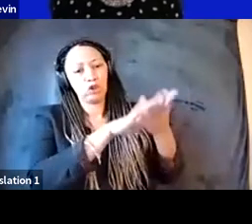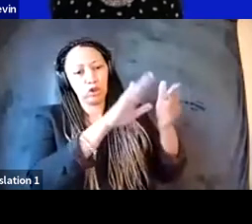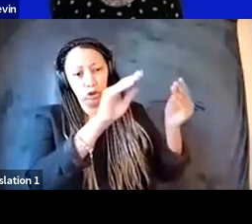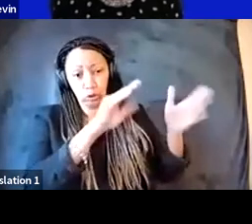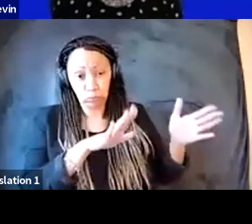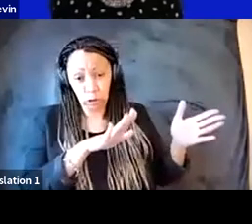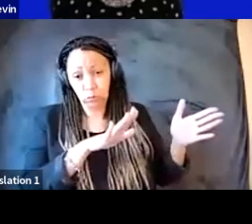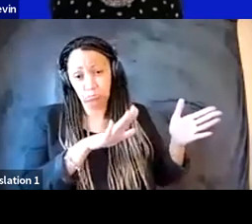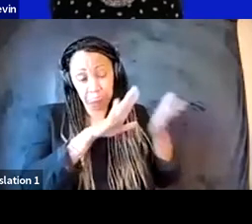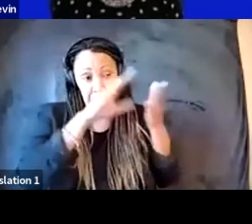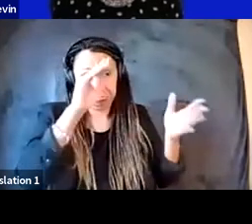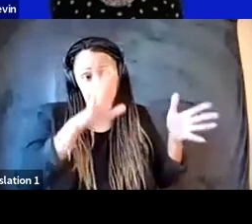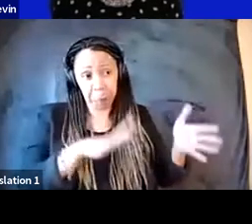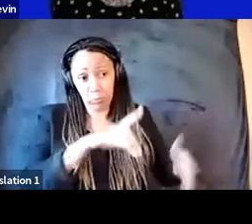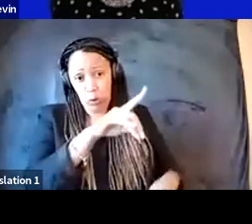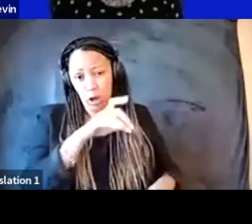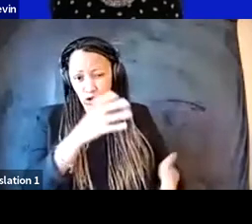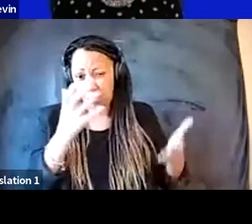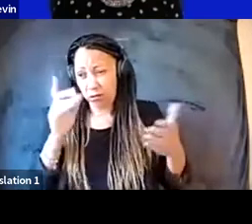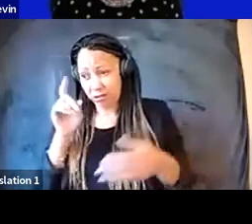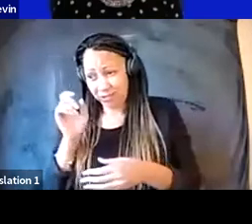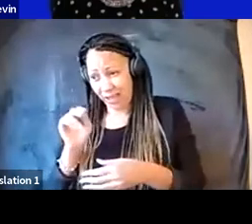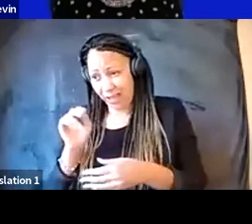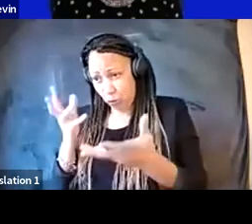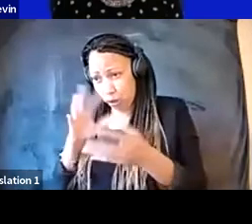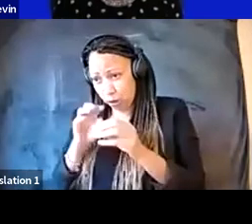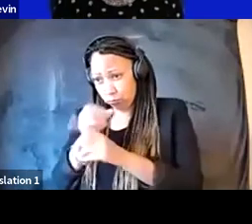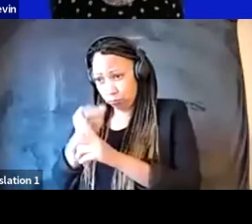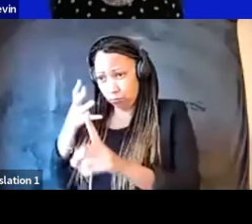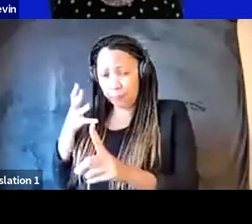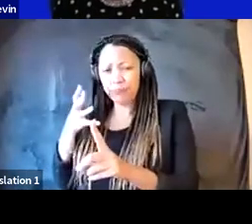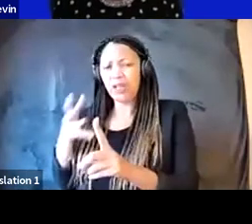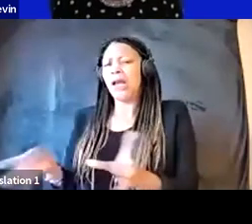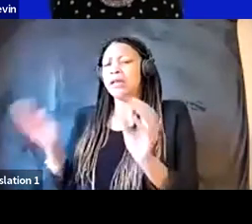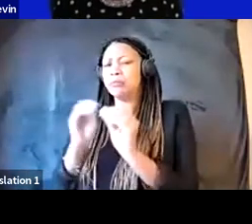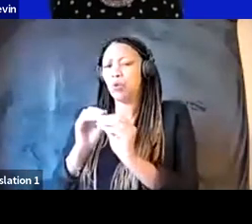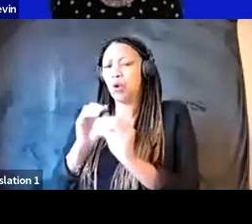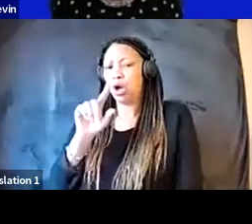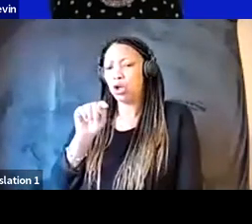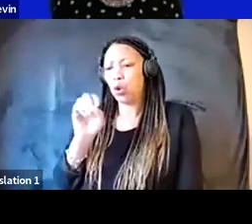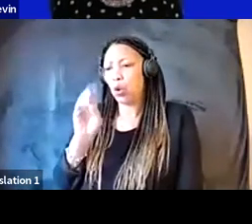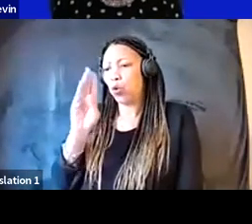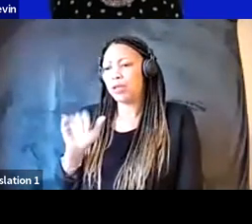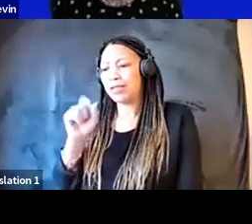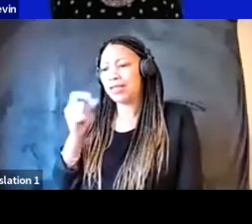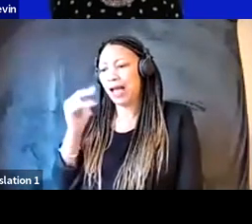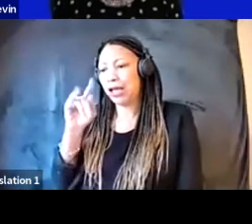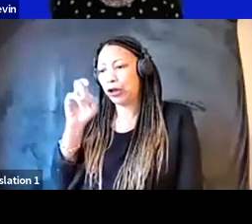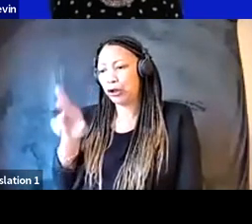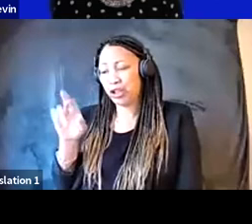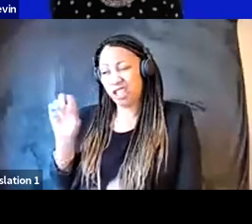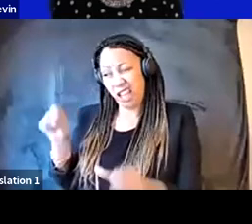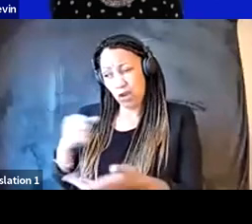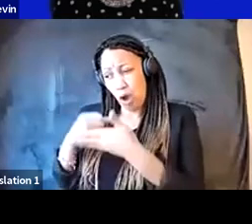more? Yes, it's more. Toby Snyder, who's been laying out the school. Toby, can you help me